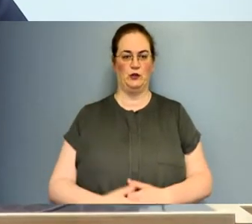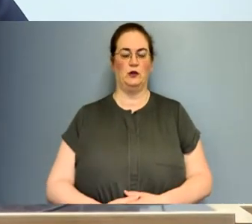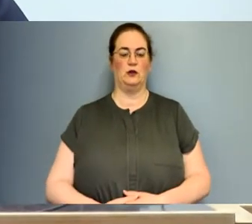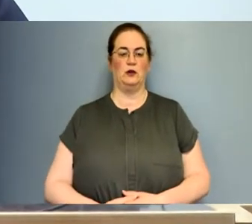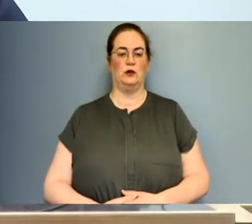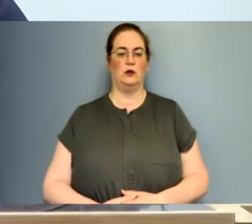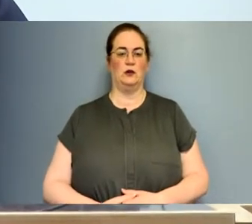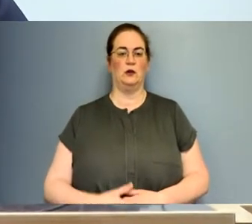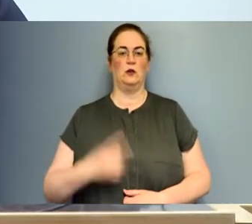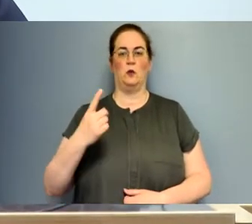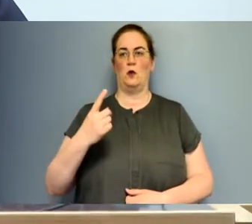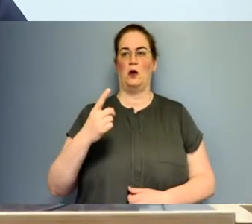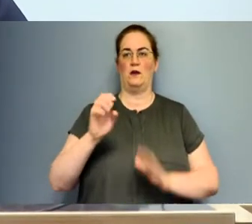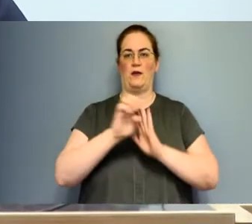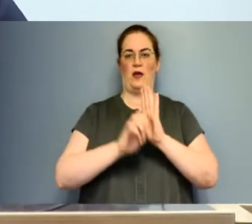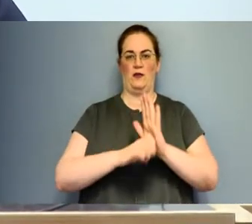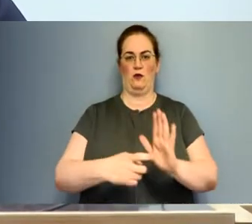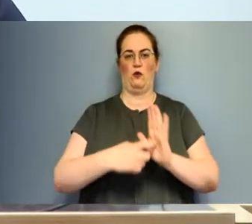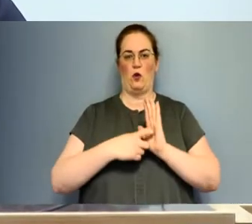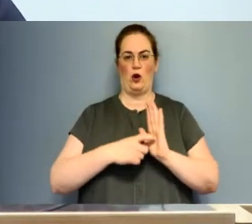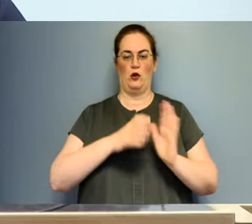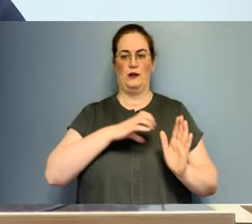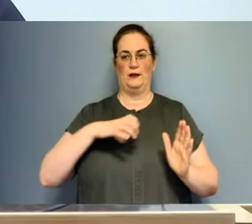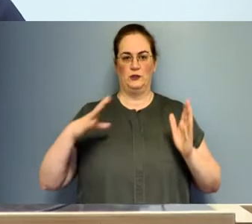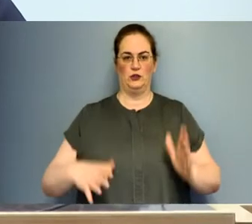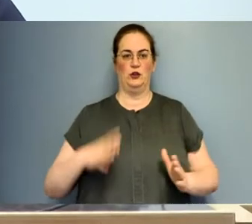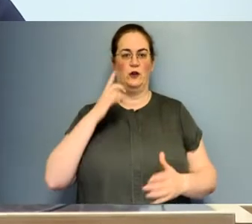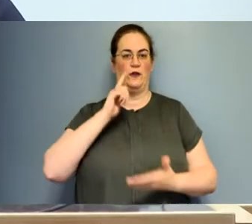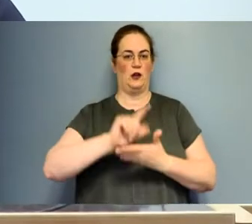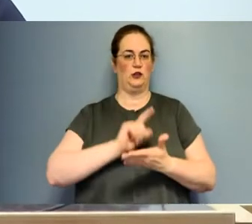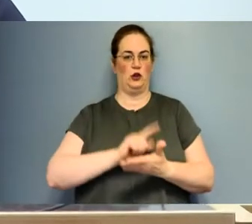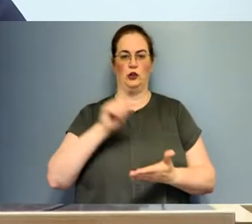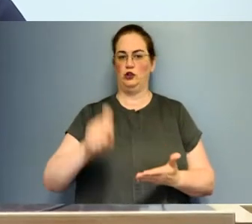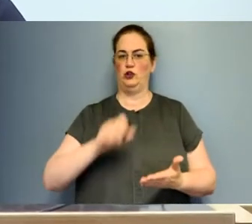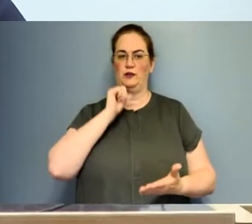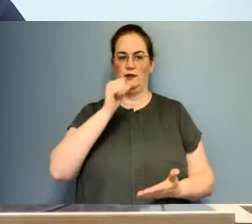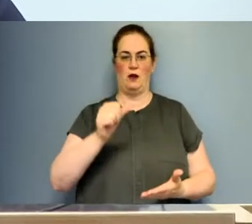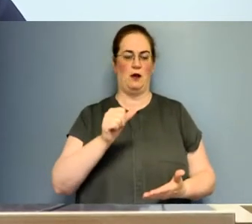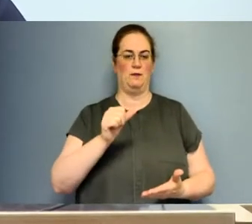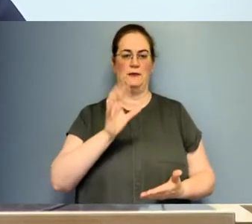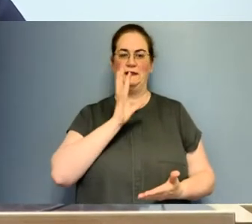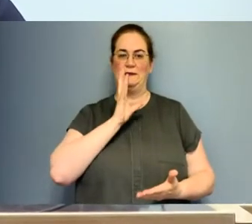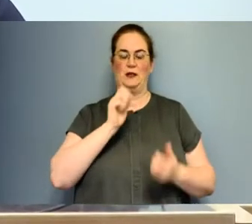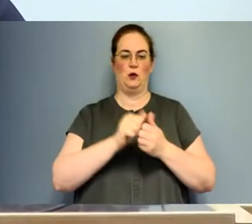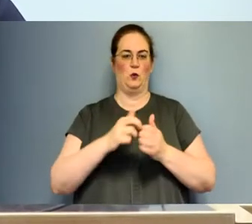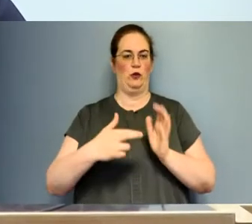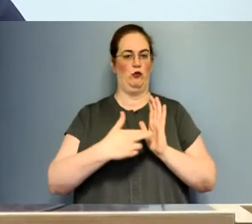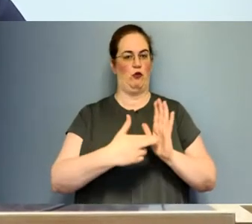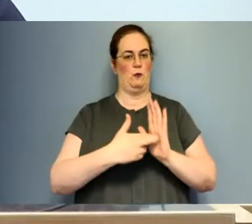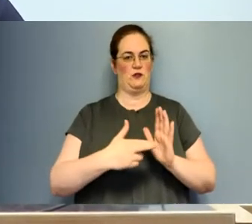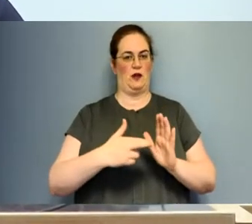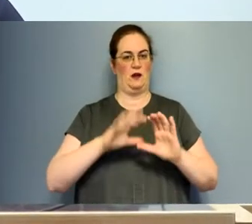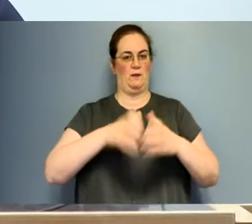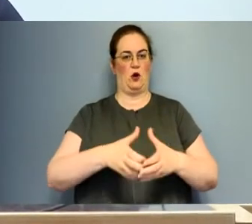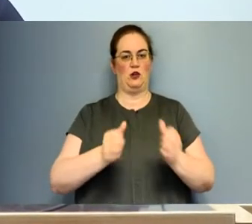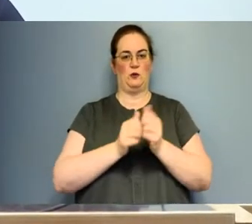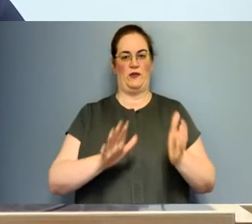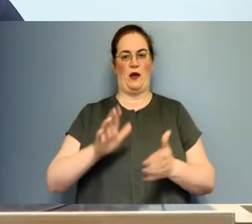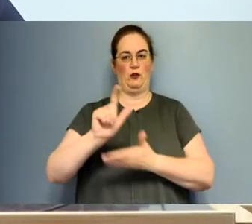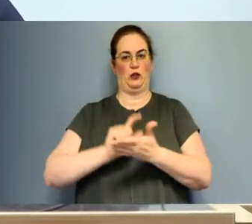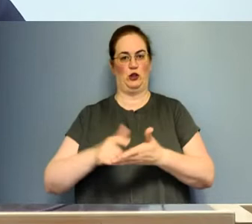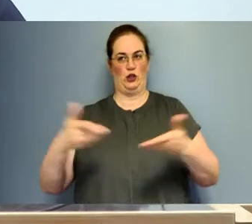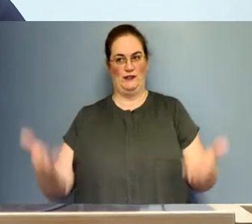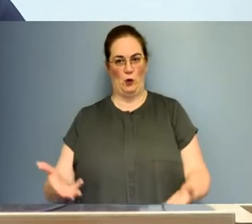one of the ethical requirements, commissioners, is that attorneys should not be speaking with represented parties without their attorneys